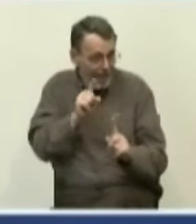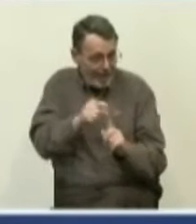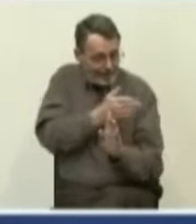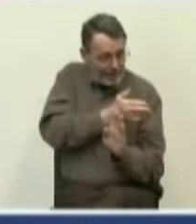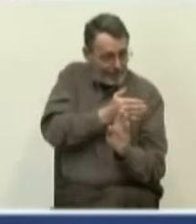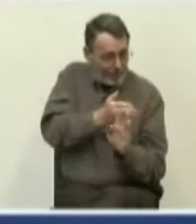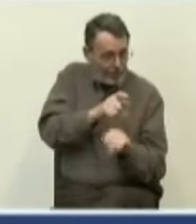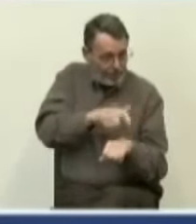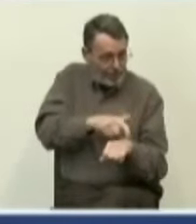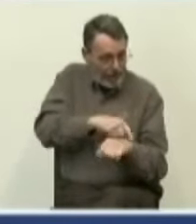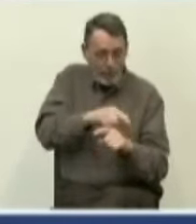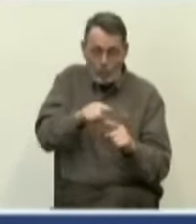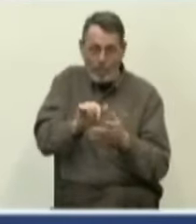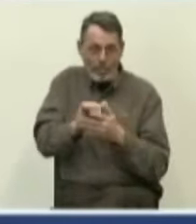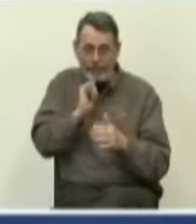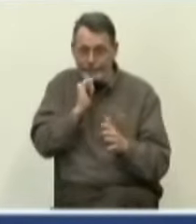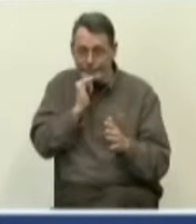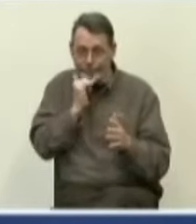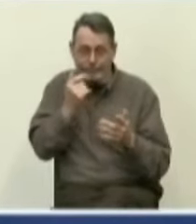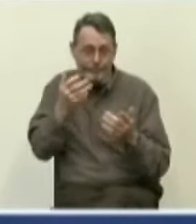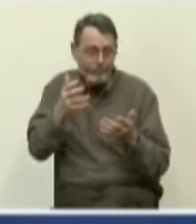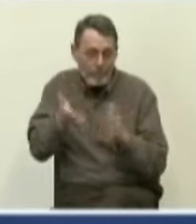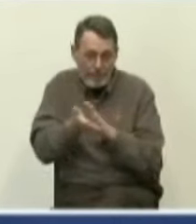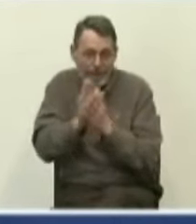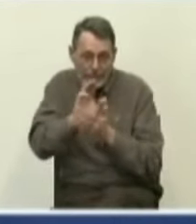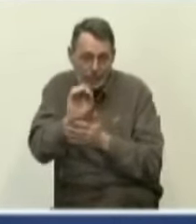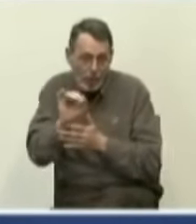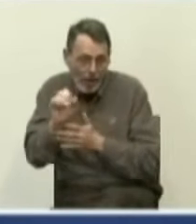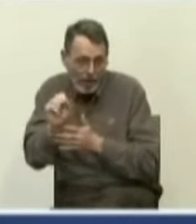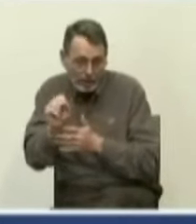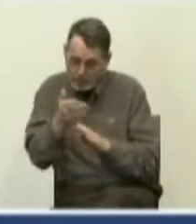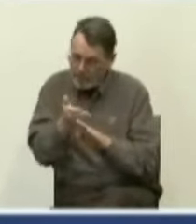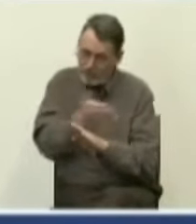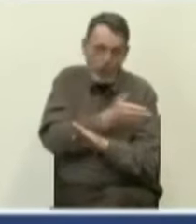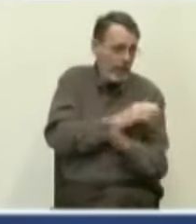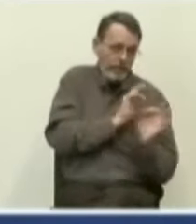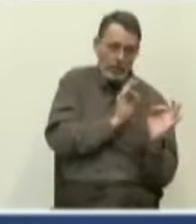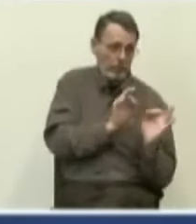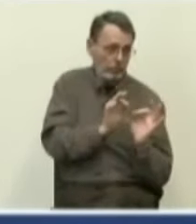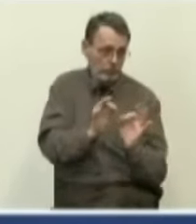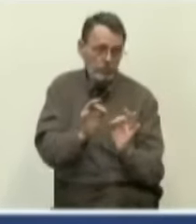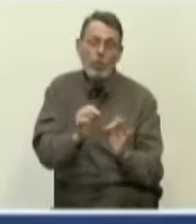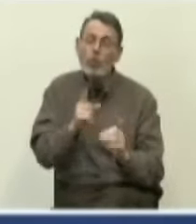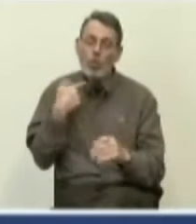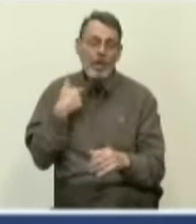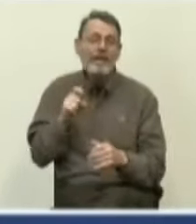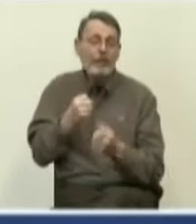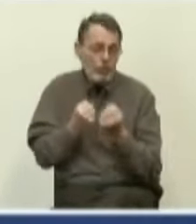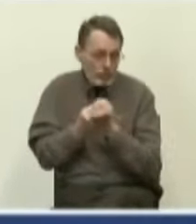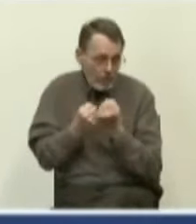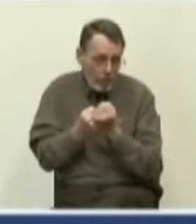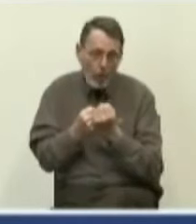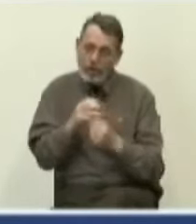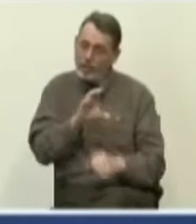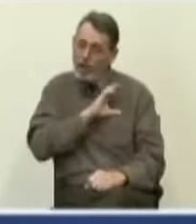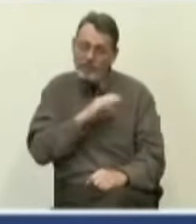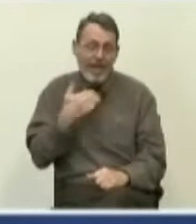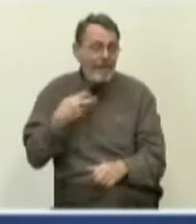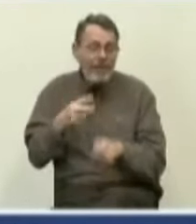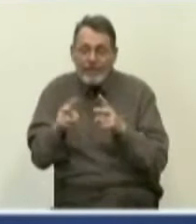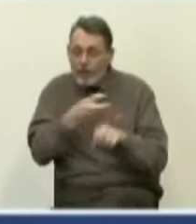where this incident turned into an officer-involved shooting. We do need to support our officers. They have an awfully tough